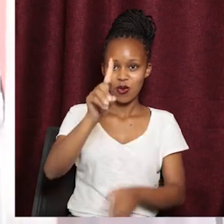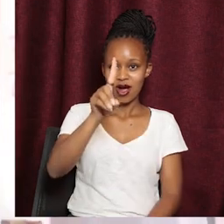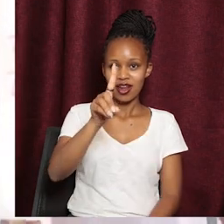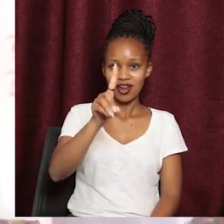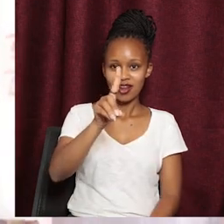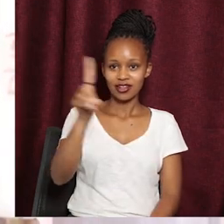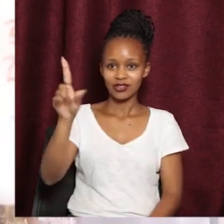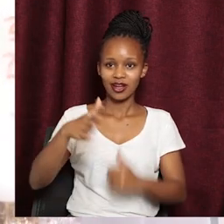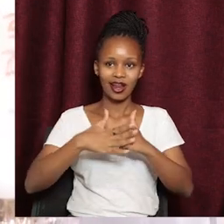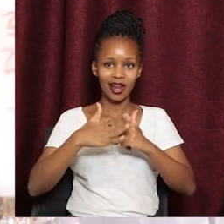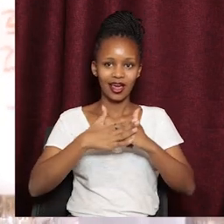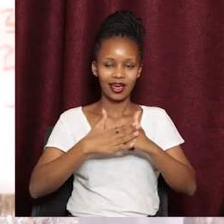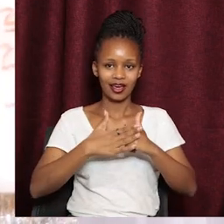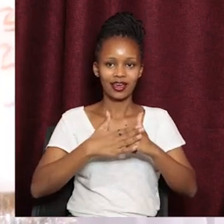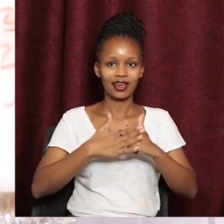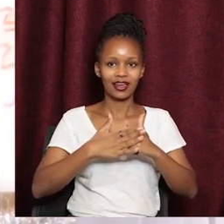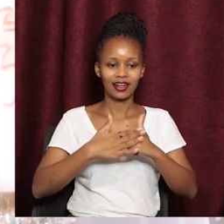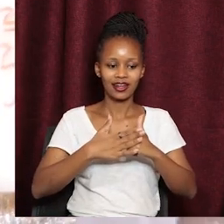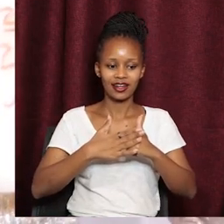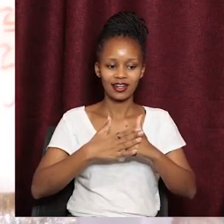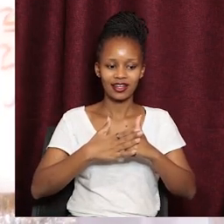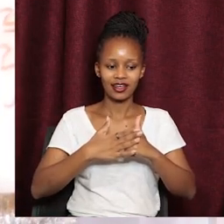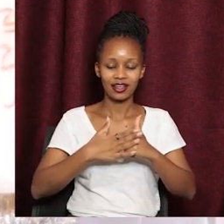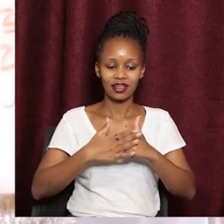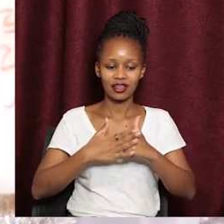1 to 9.